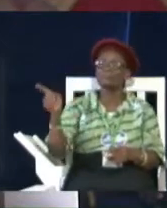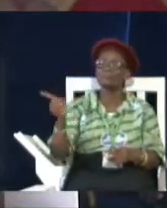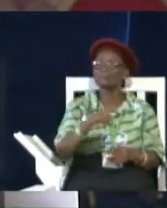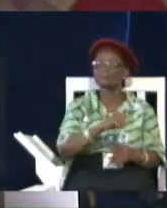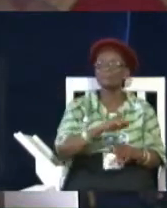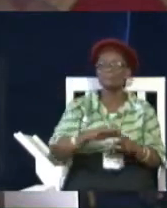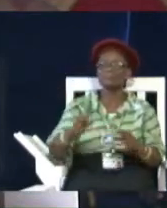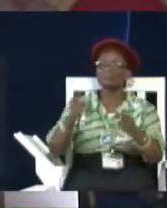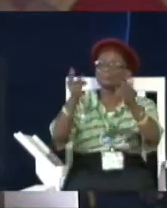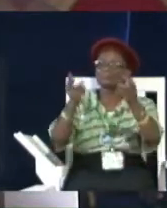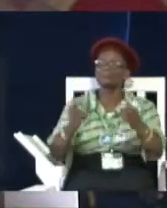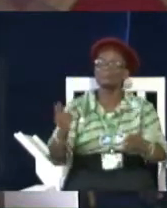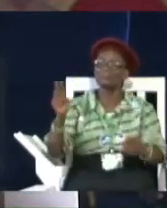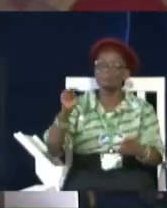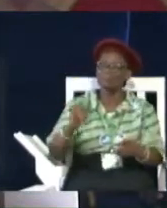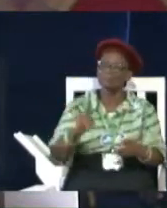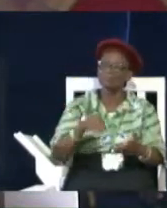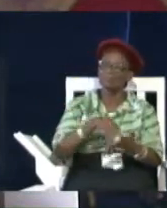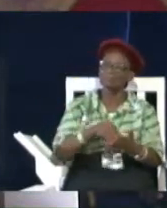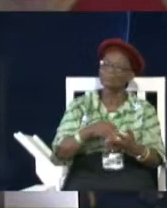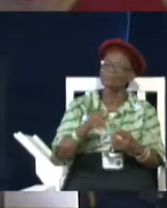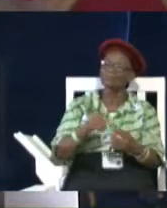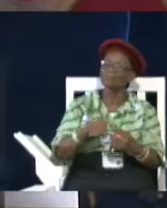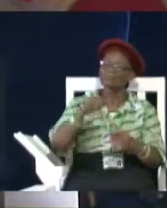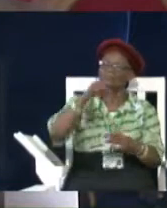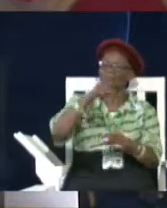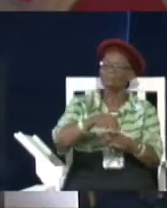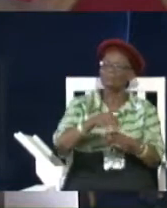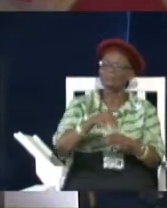Then part two, you will now call